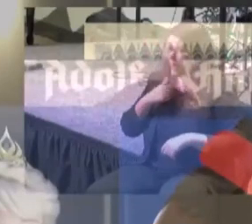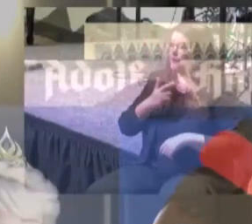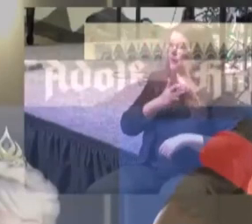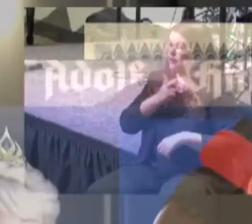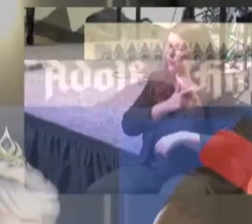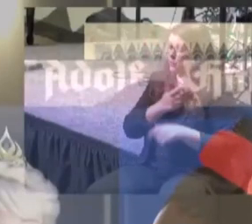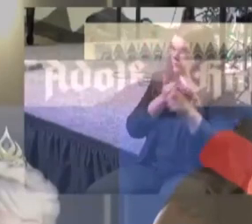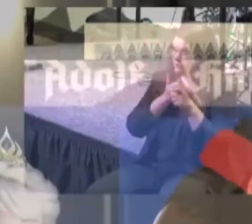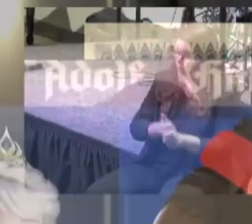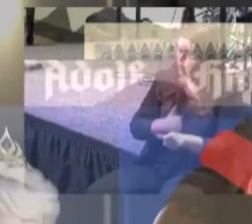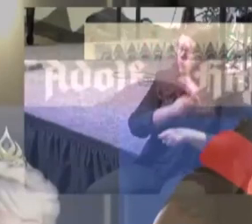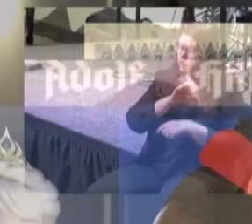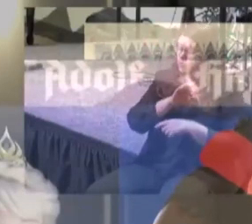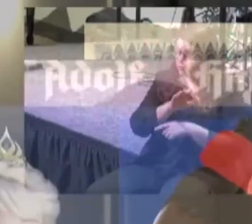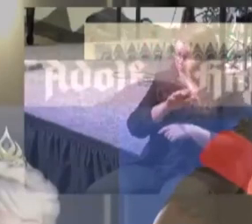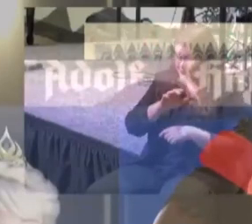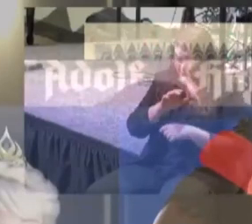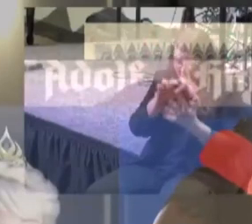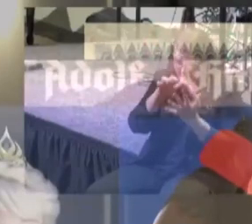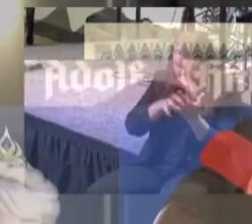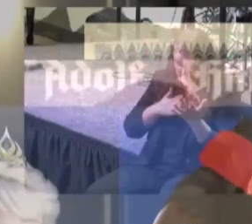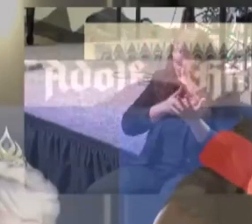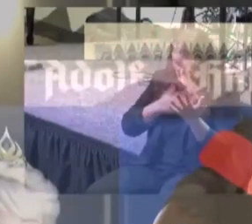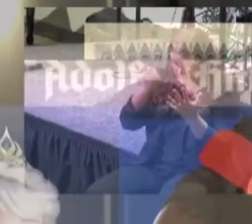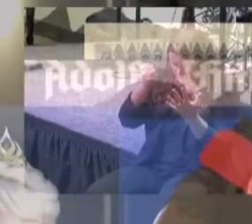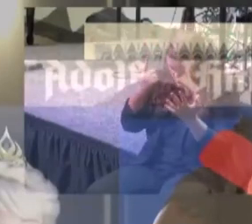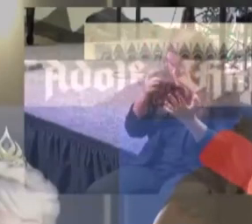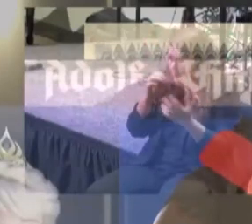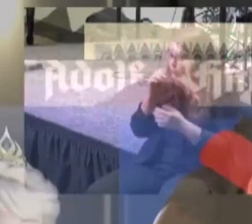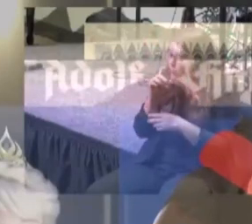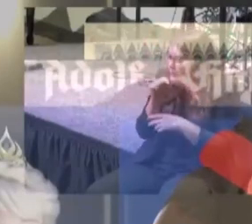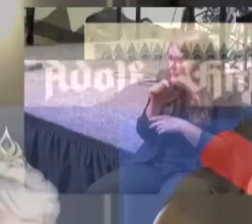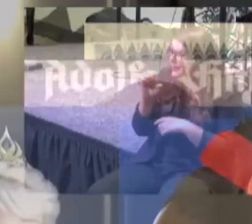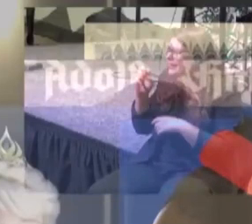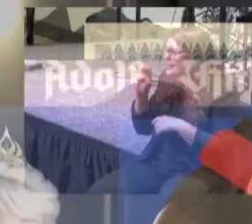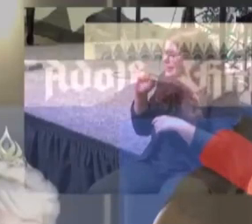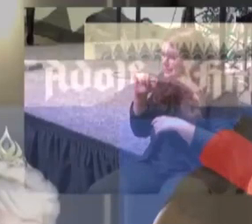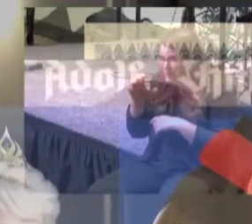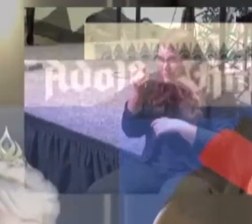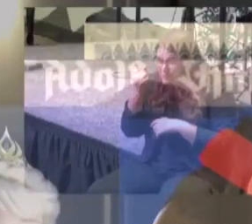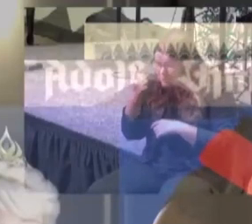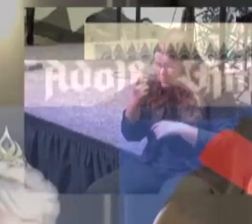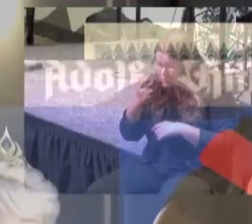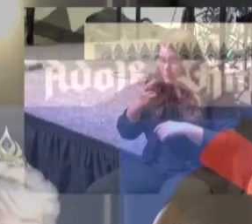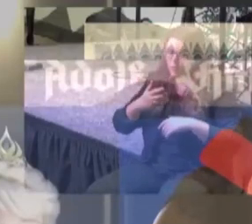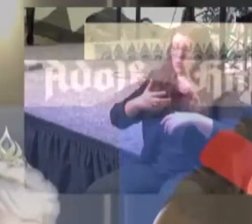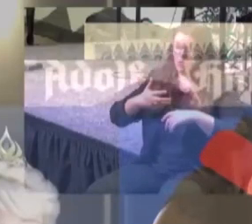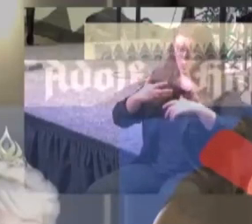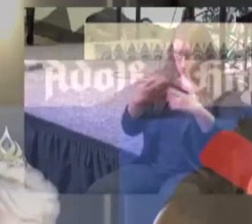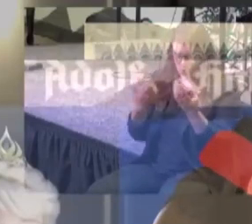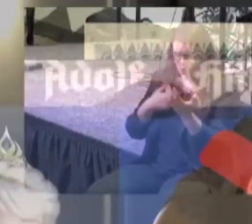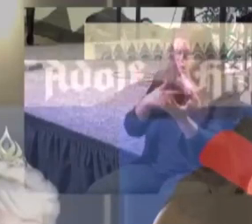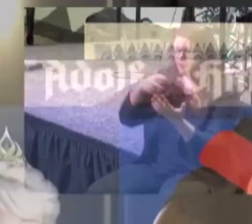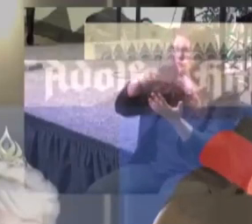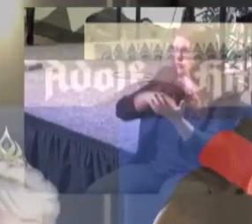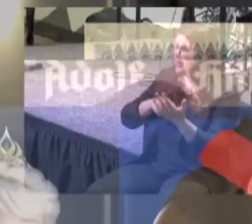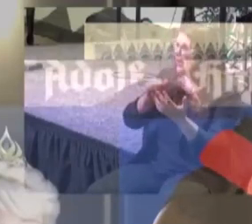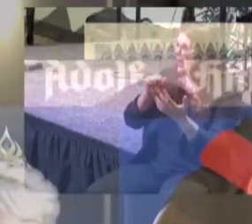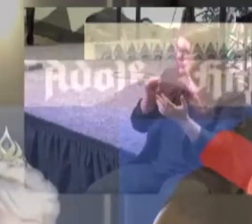emically within their own paradigms, their Old Testament paradigms, or to reading these texts as Christian scripture